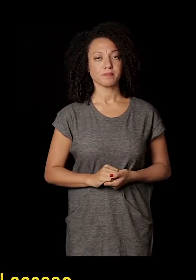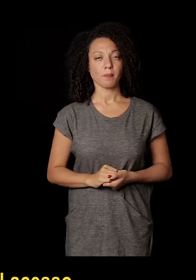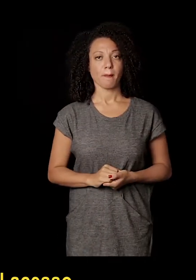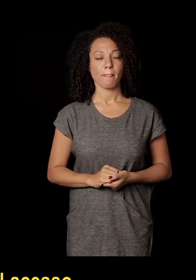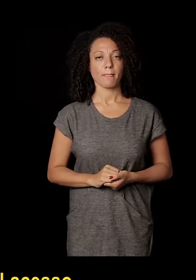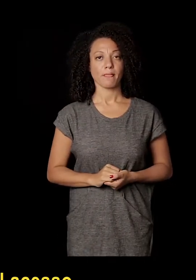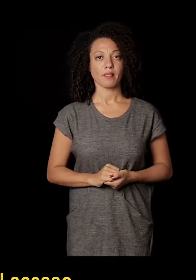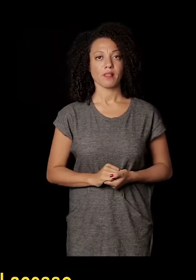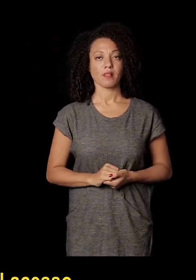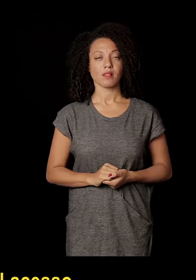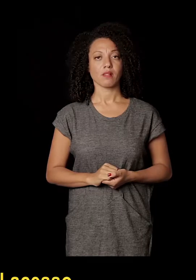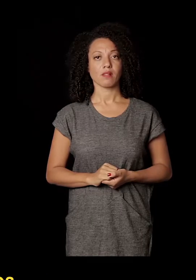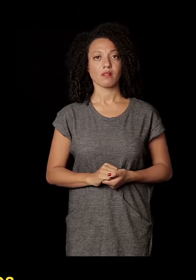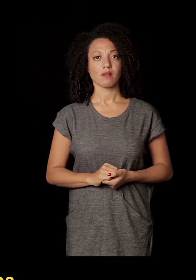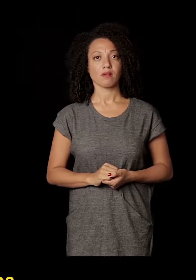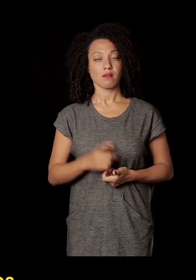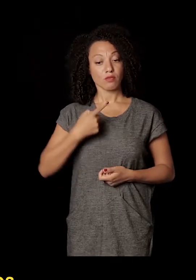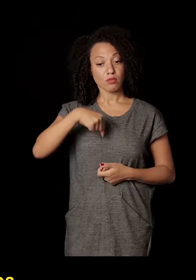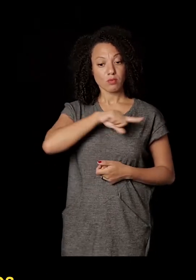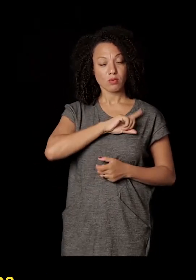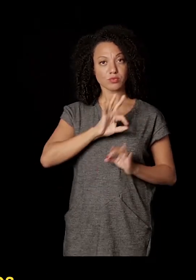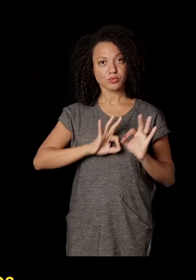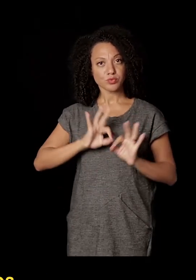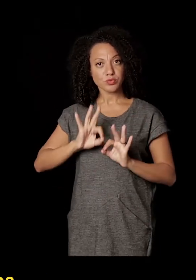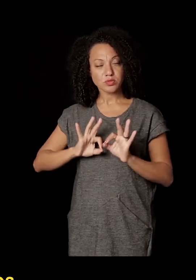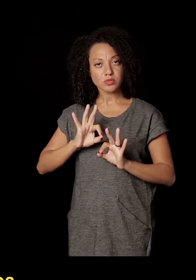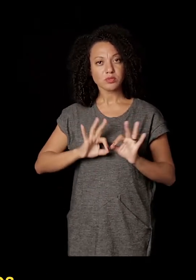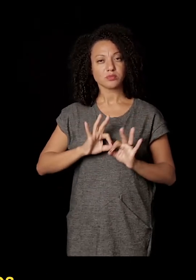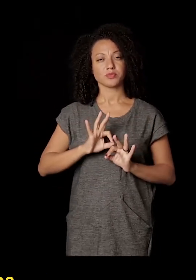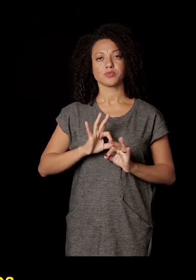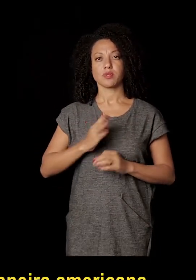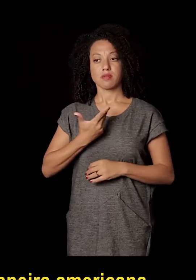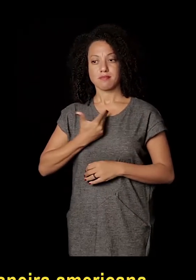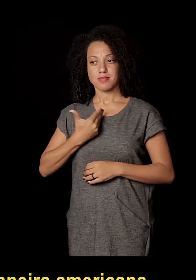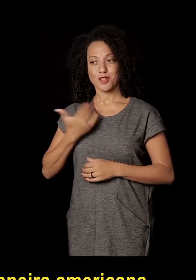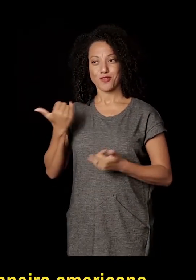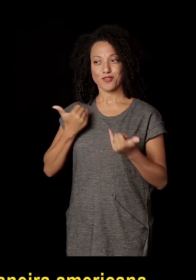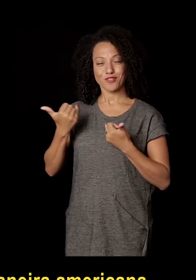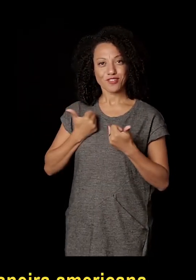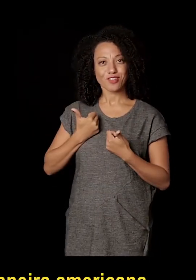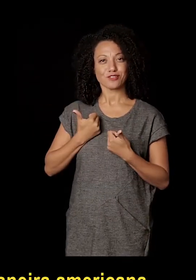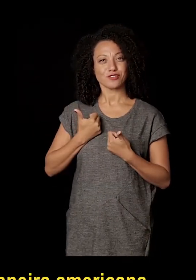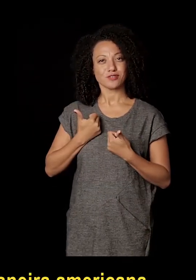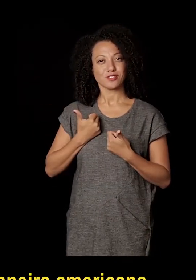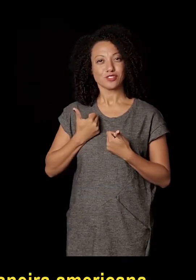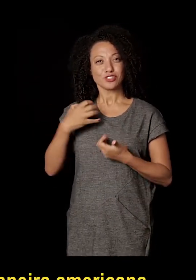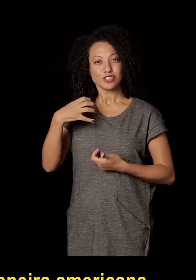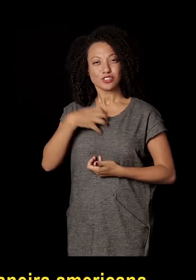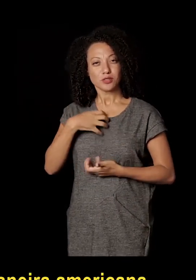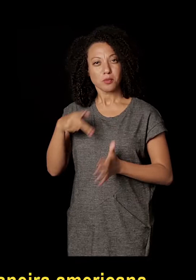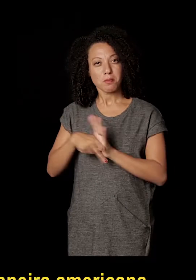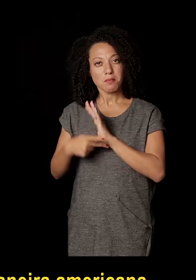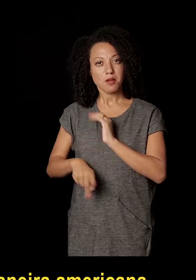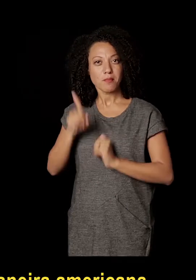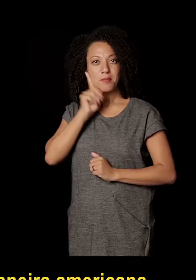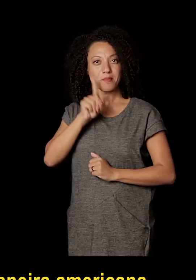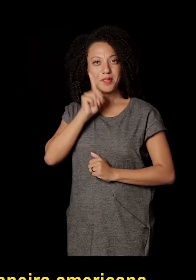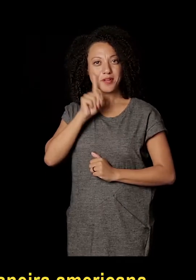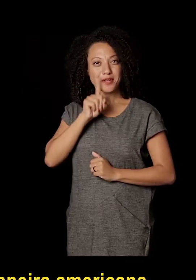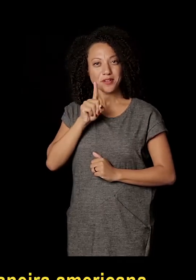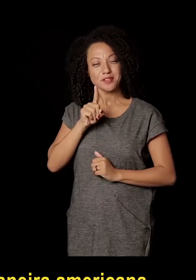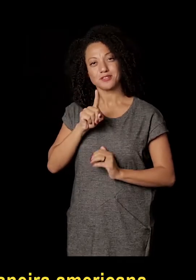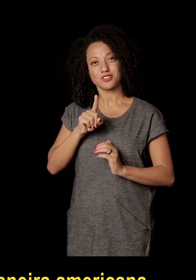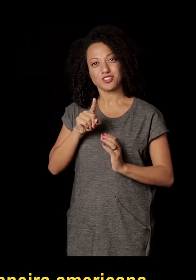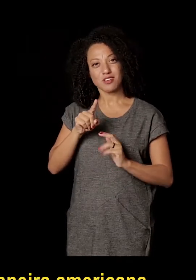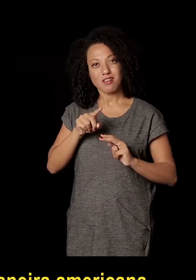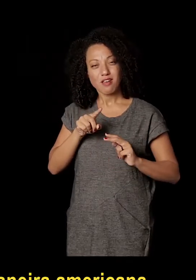difficult for people to access. So we organized it. As the French said, it was a true American way